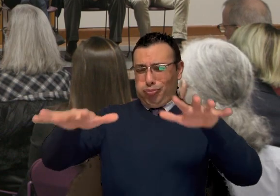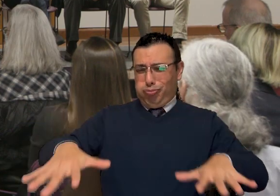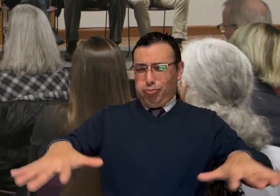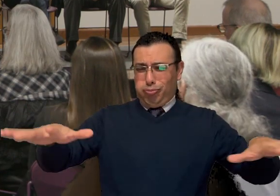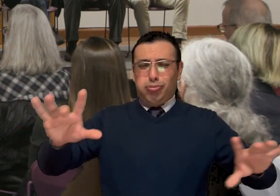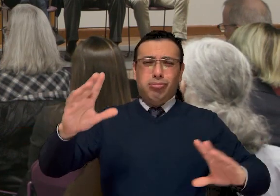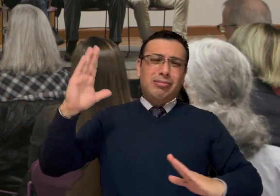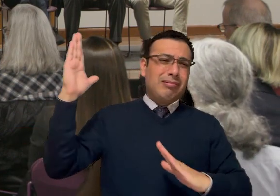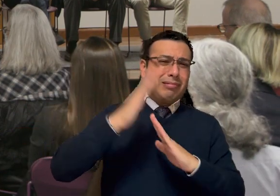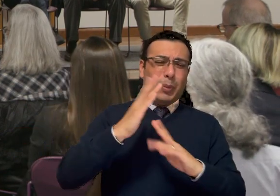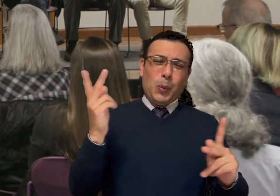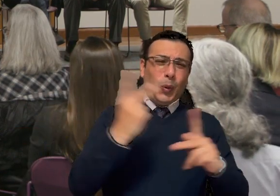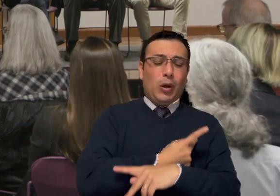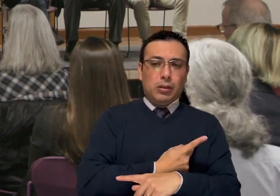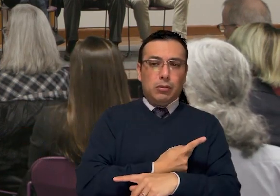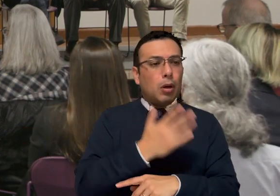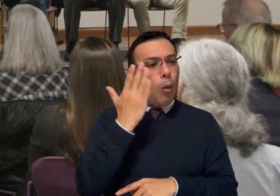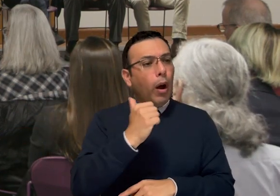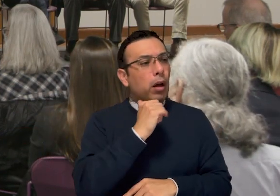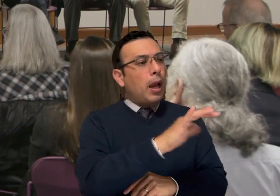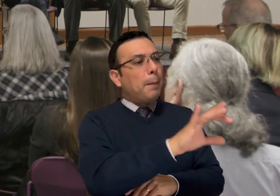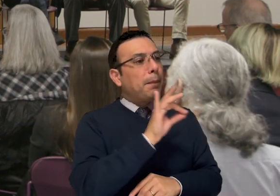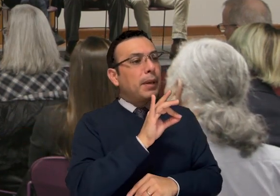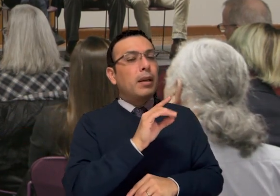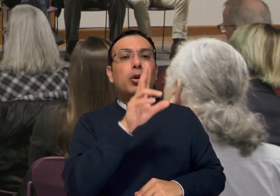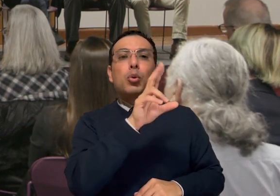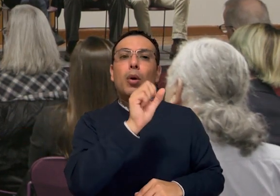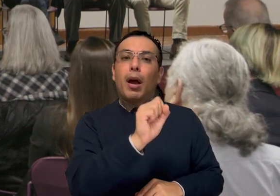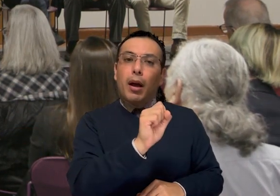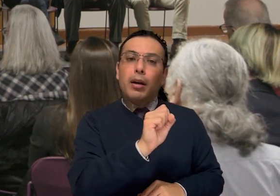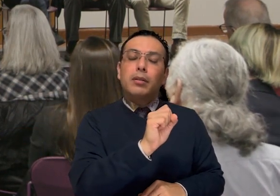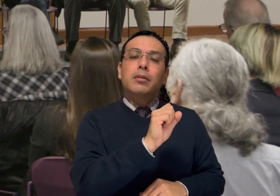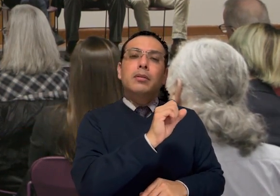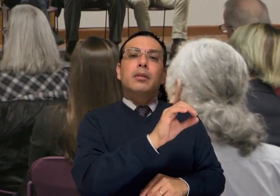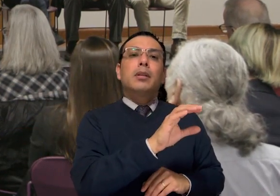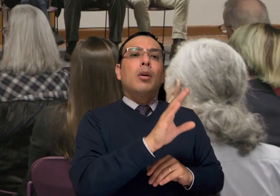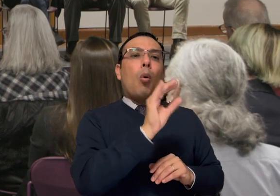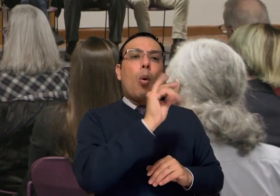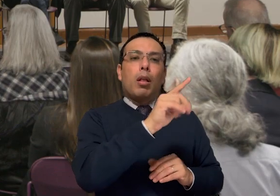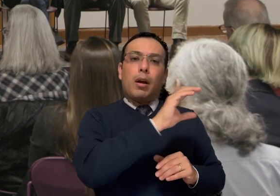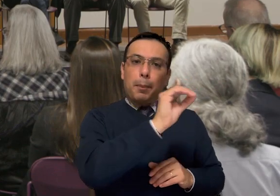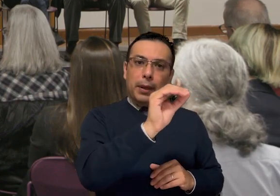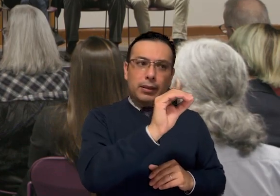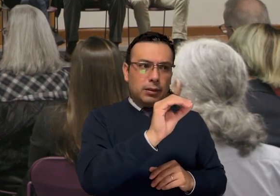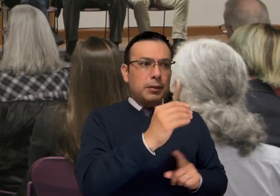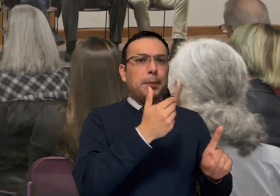company with a better environmental record selected? Tough question.